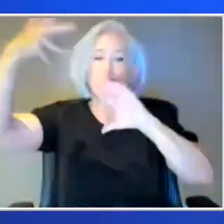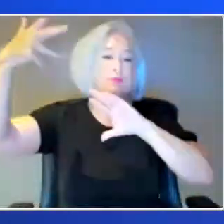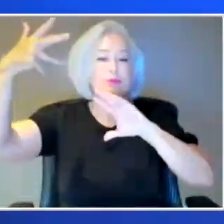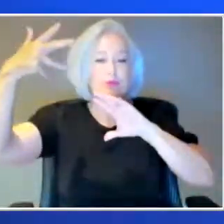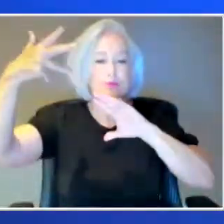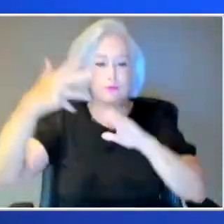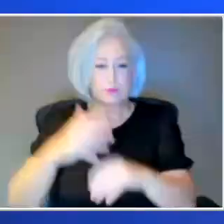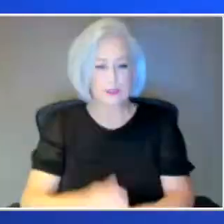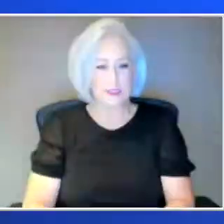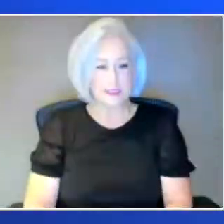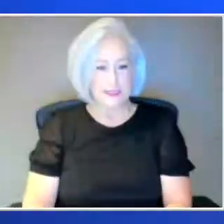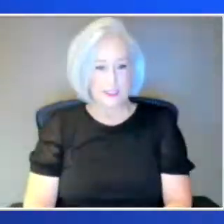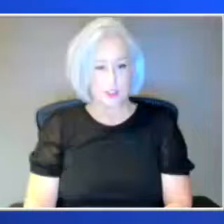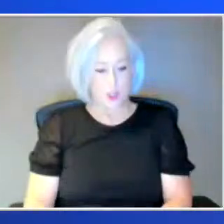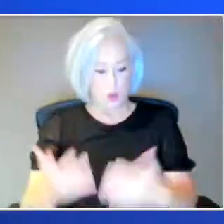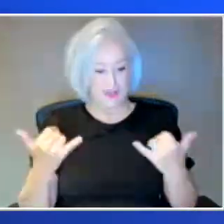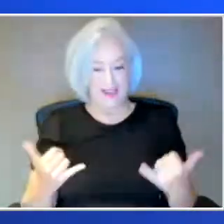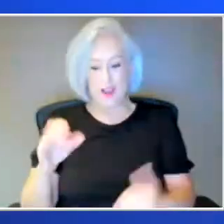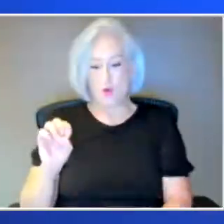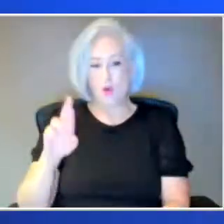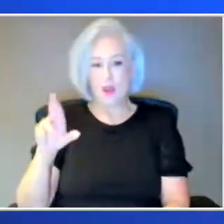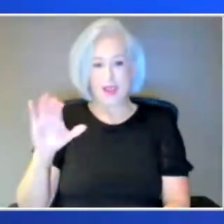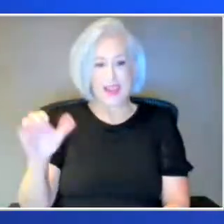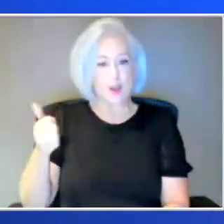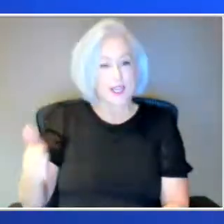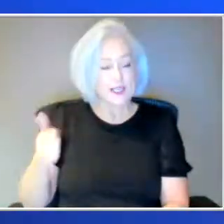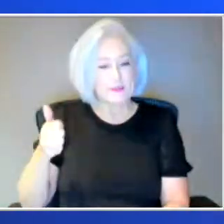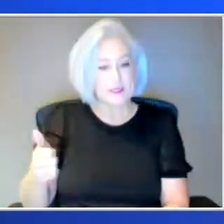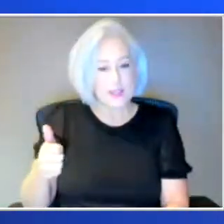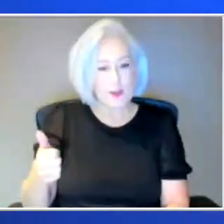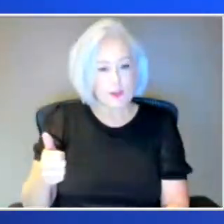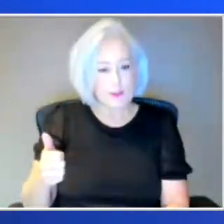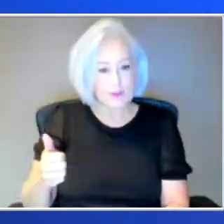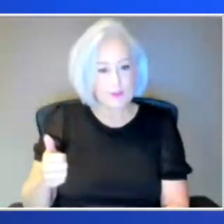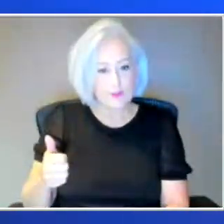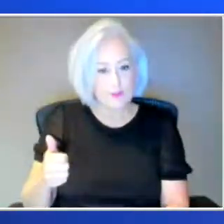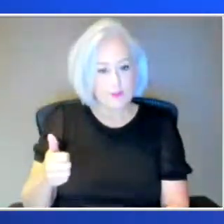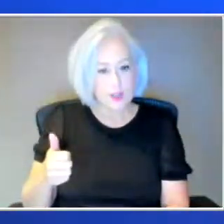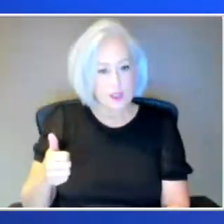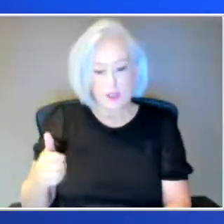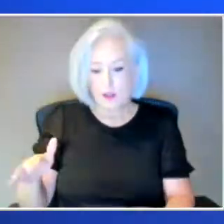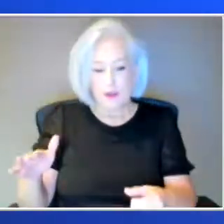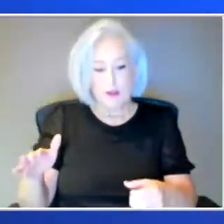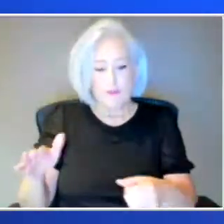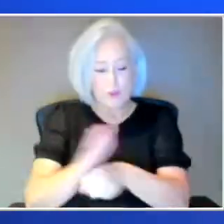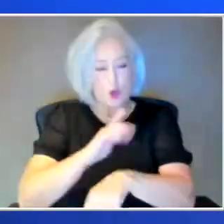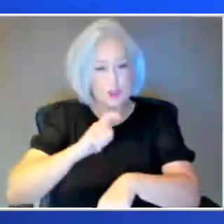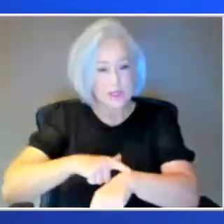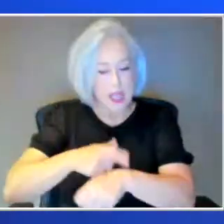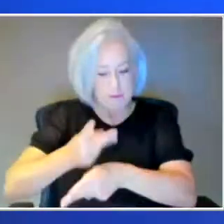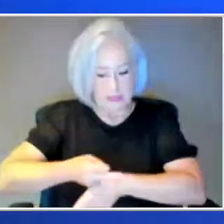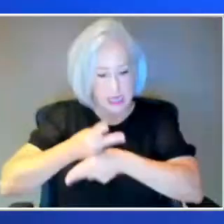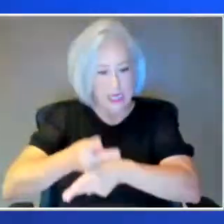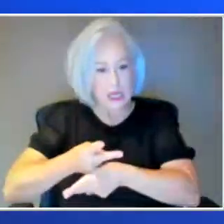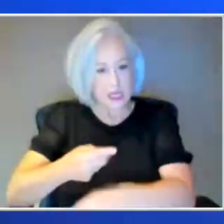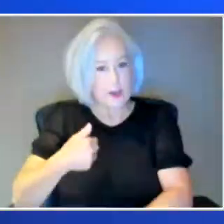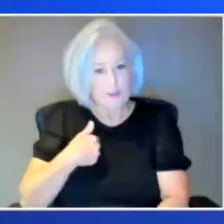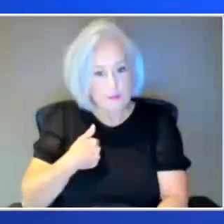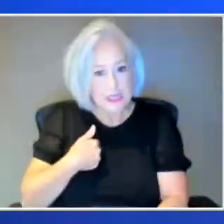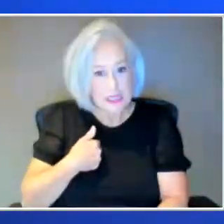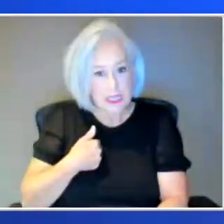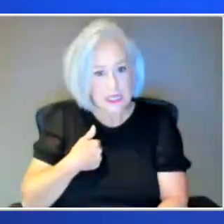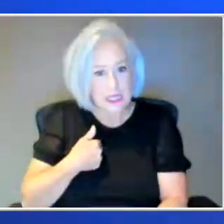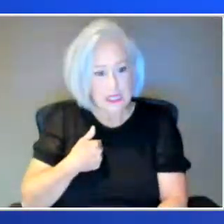to where he's now you know, at that time he was being my full caretaker, which that was something that